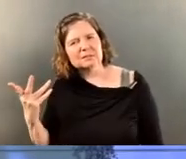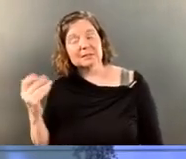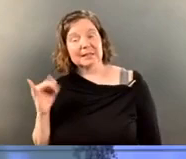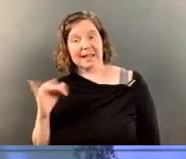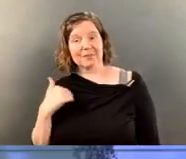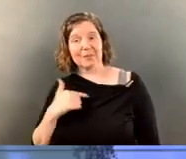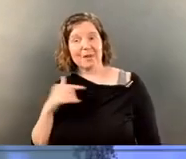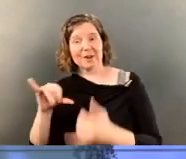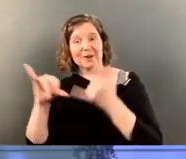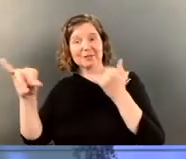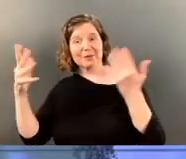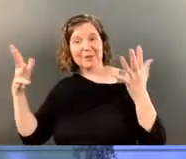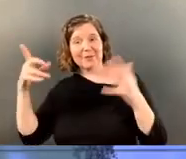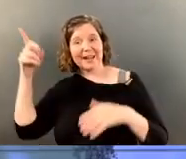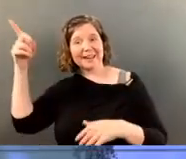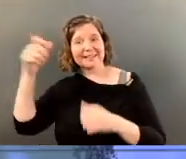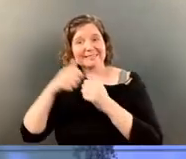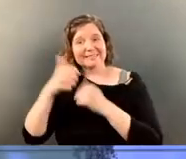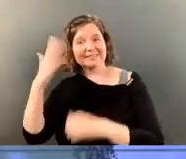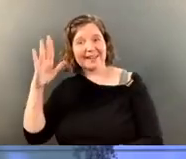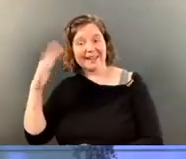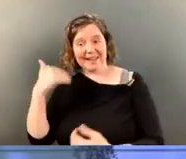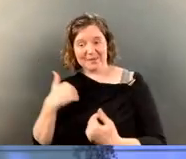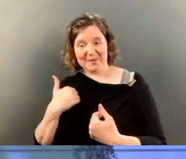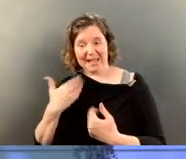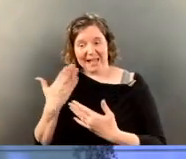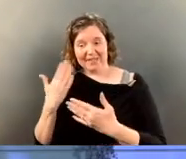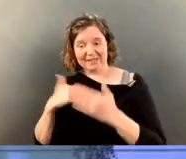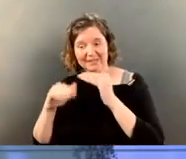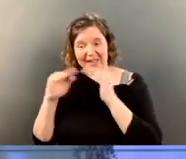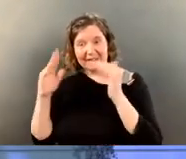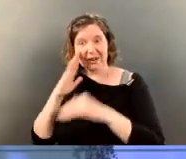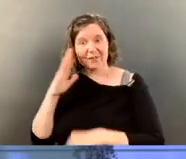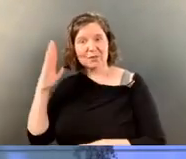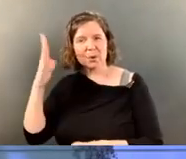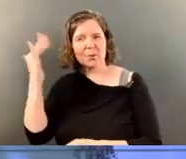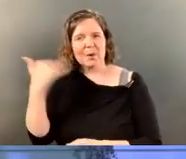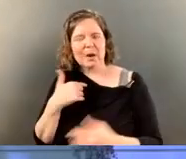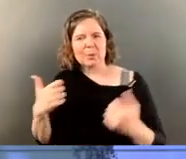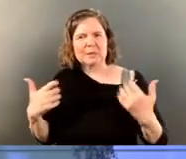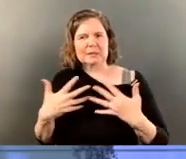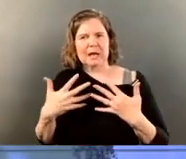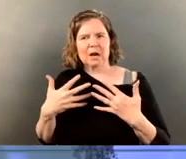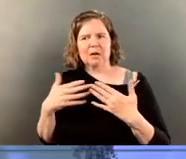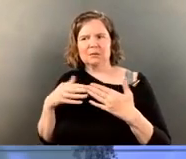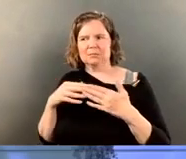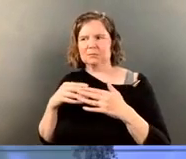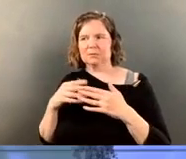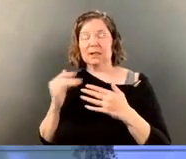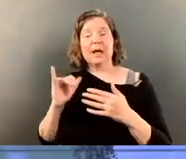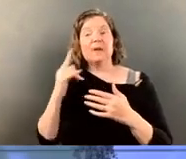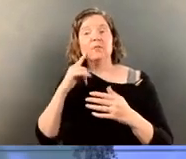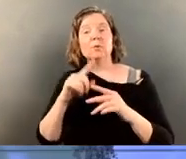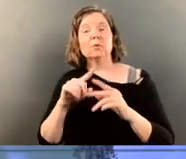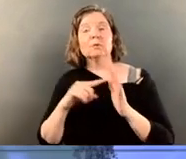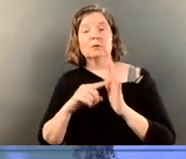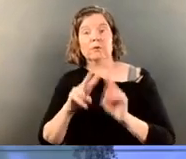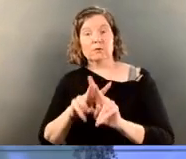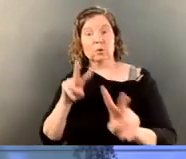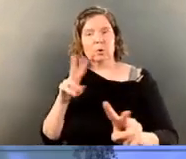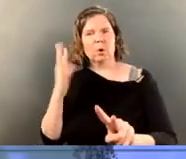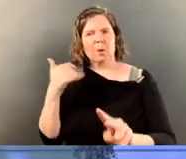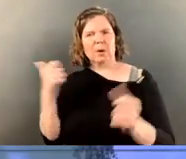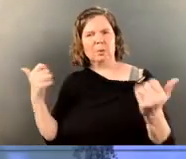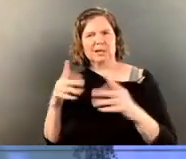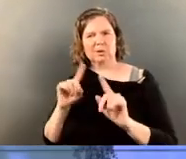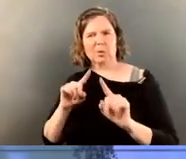we're eternal beings and if we have heaven in our future? Why are we scared to go to funerals? Why are we scared sometimes